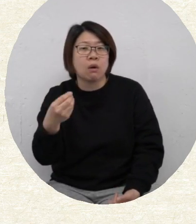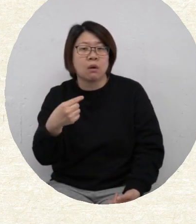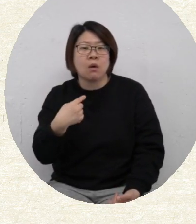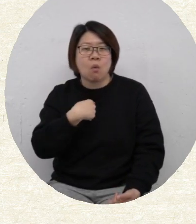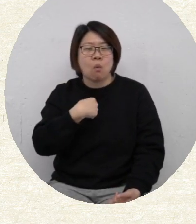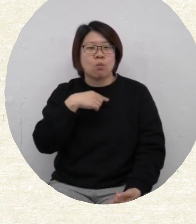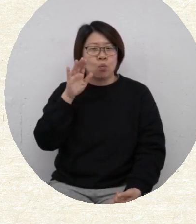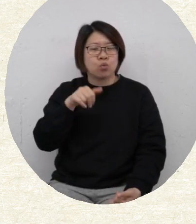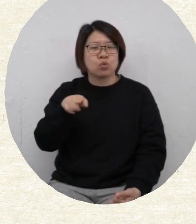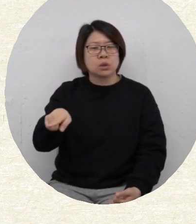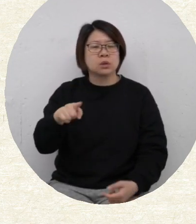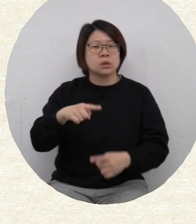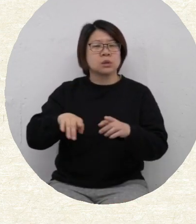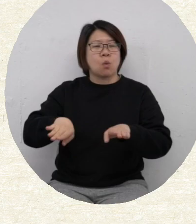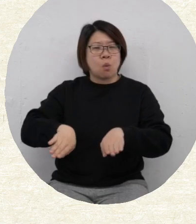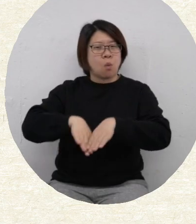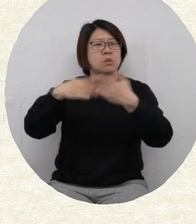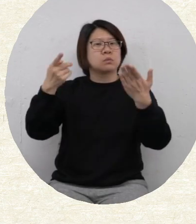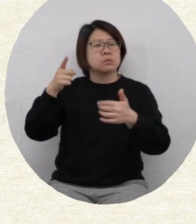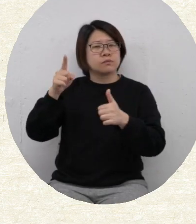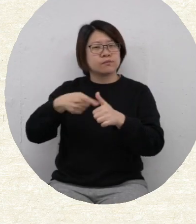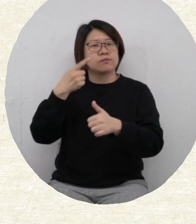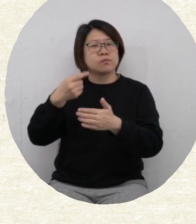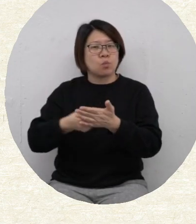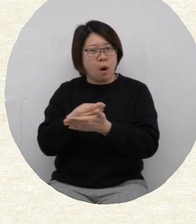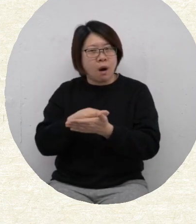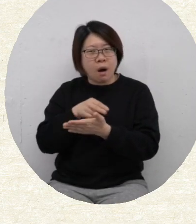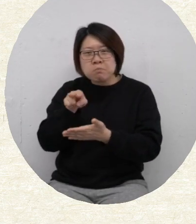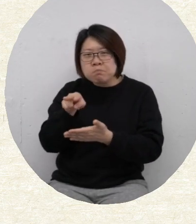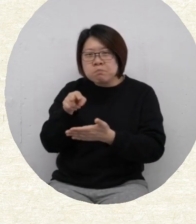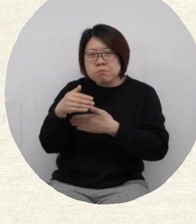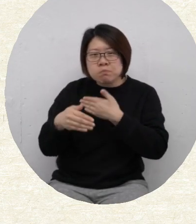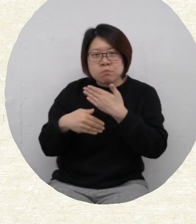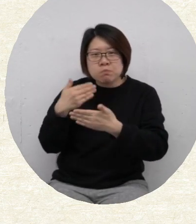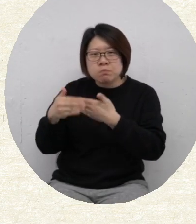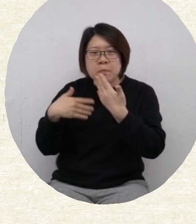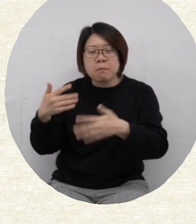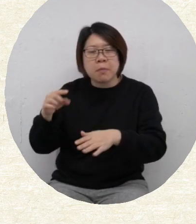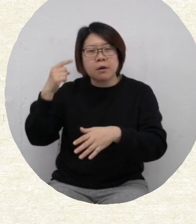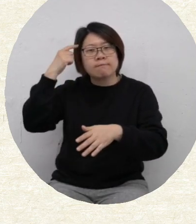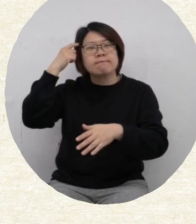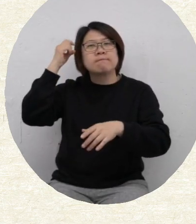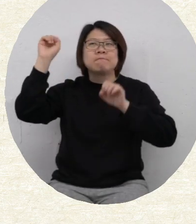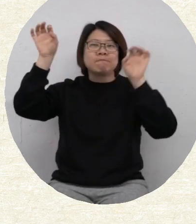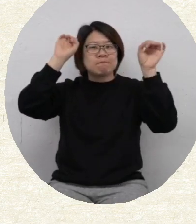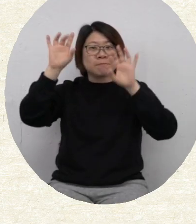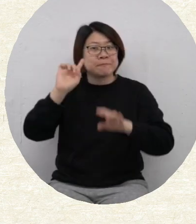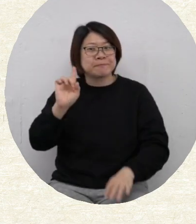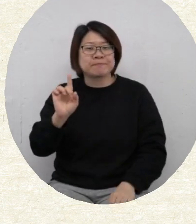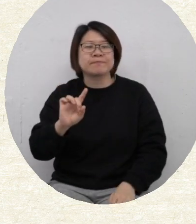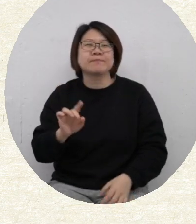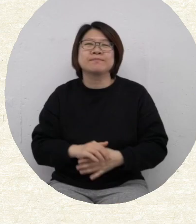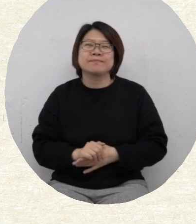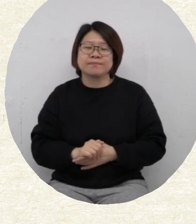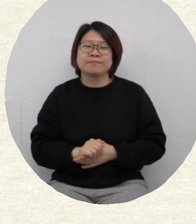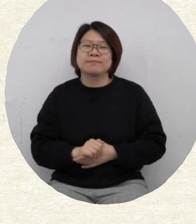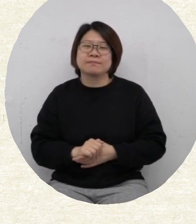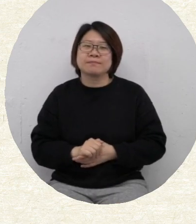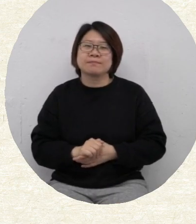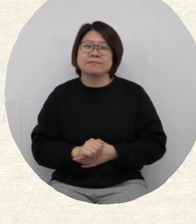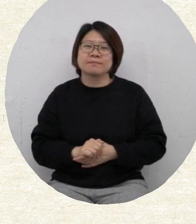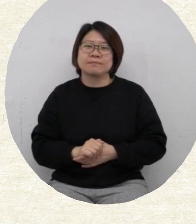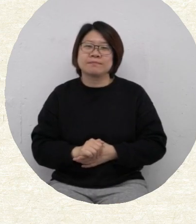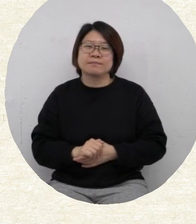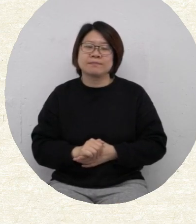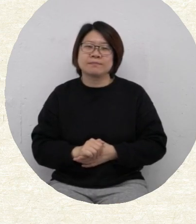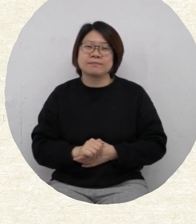years. And sometimes if I notice something and I just don't know why I'm continuously drawn